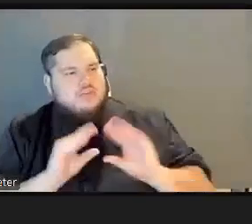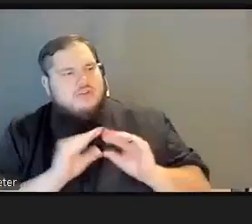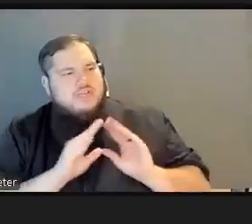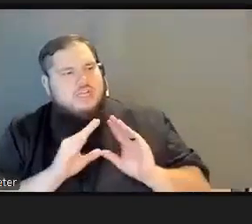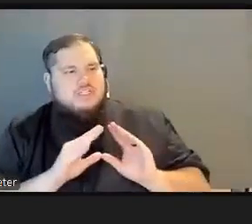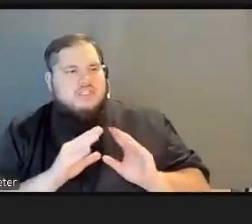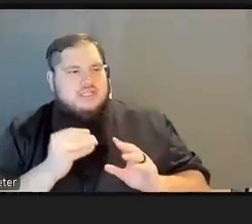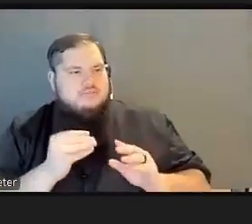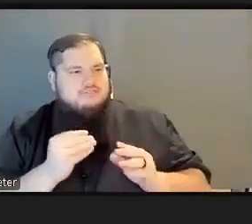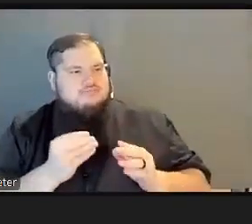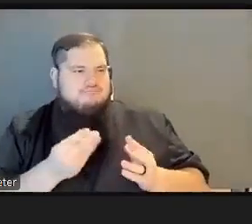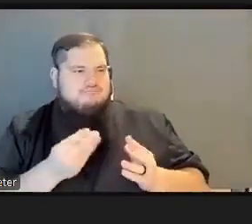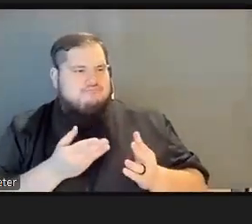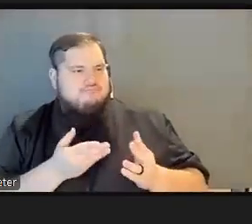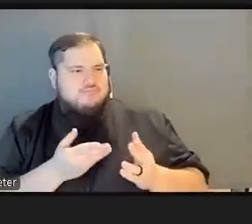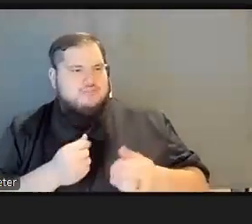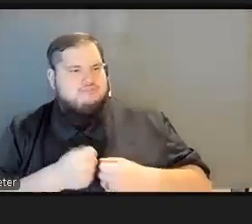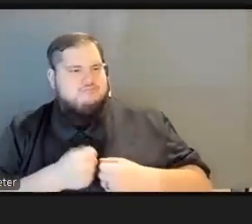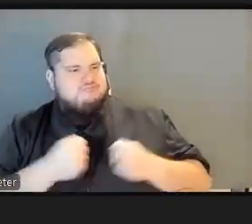does the public.